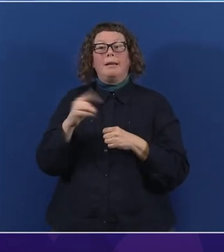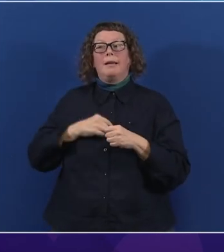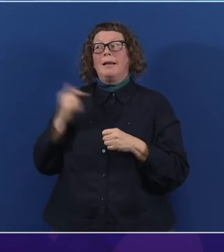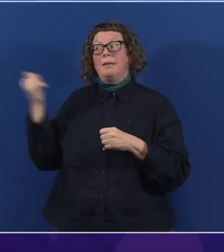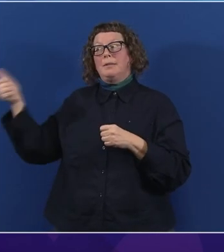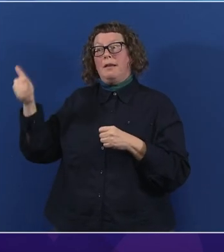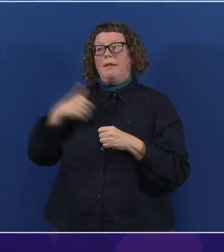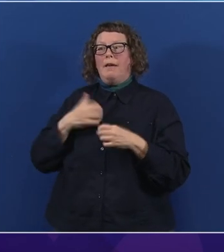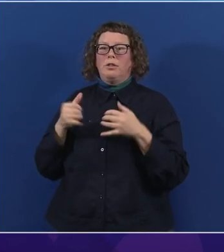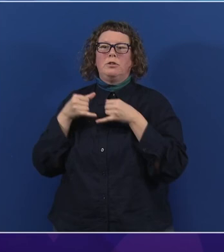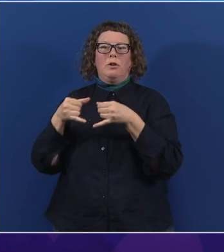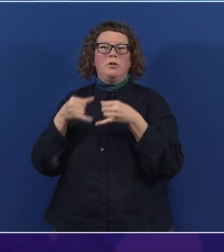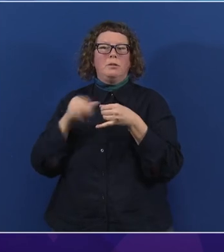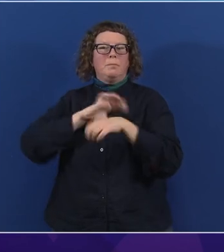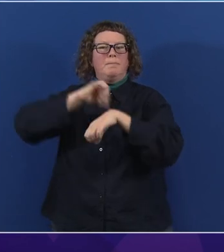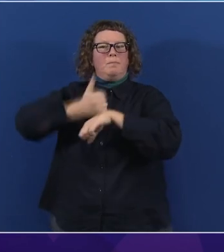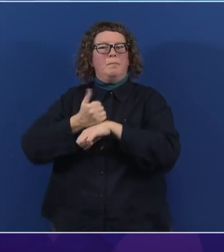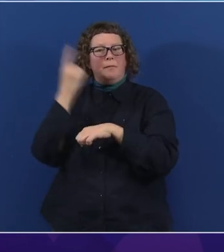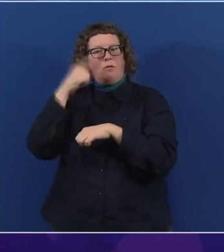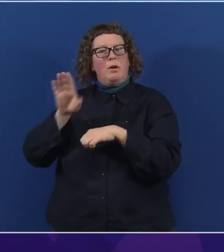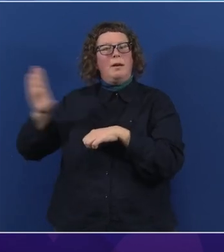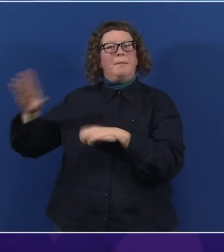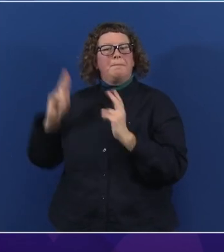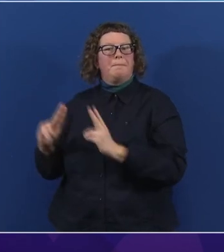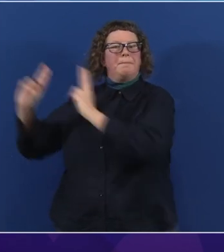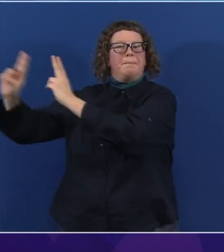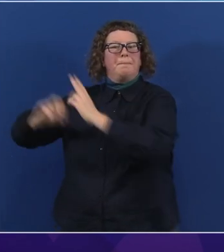Clarence Hollingworth Scholarship created in his honor.